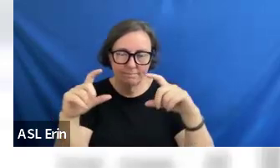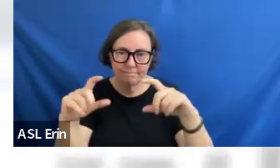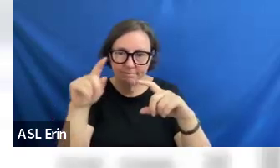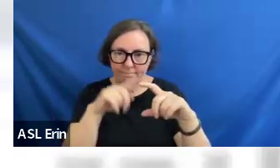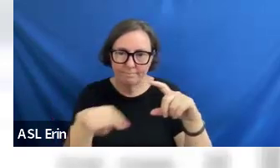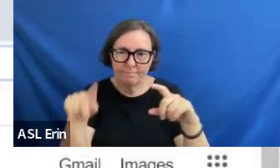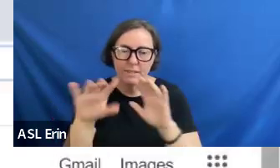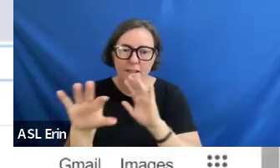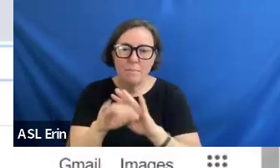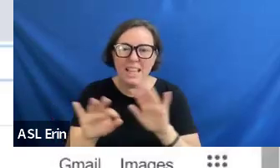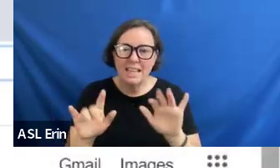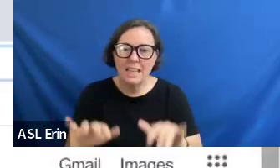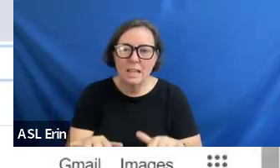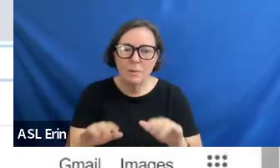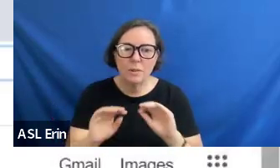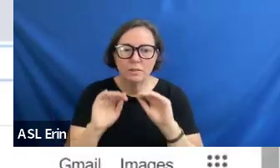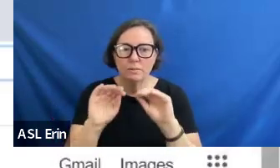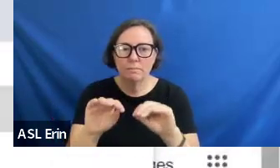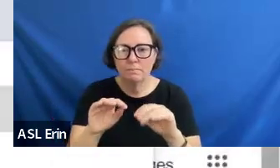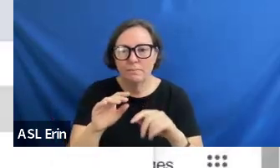and choose Keyboard to enter text.